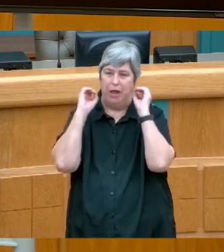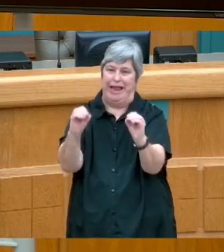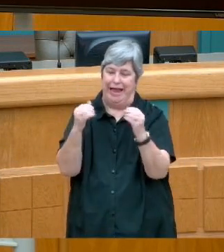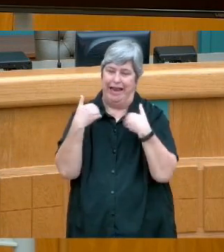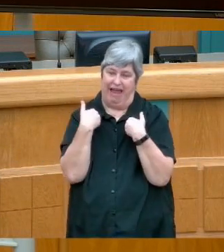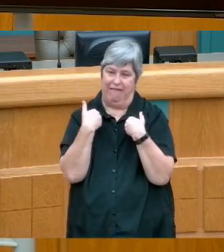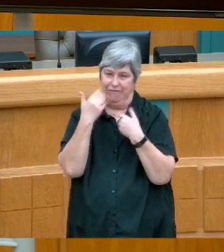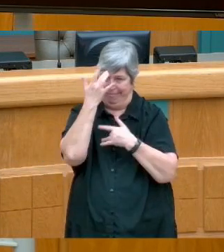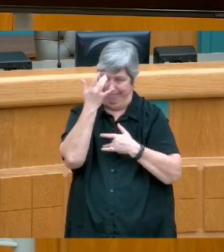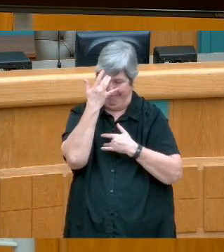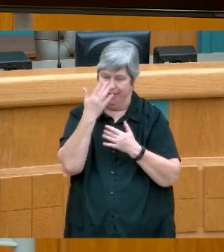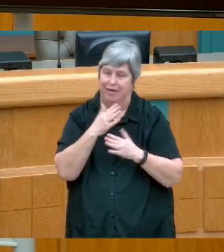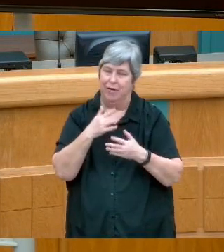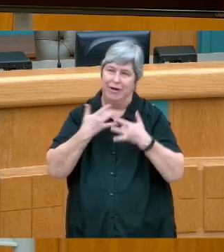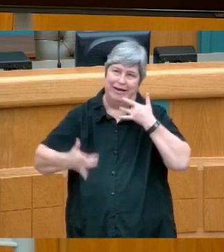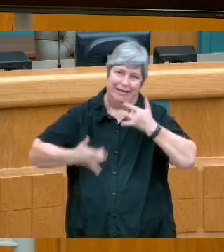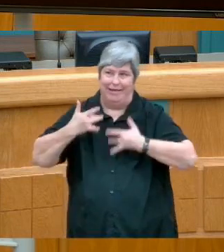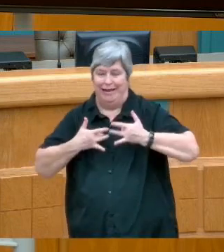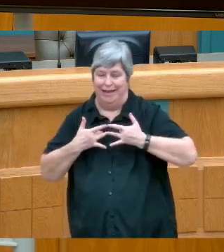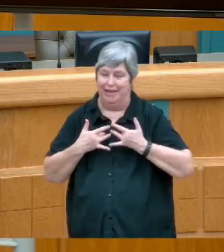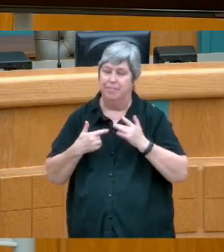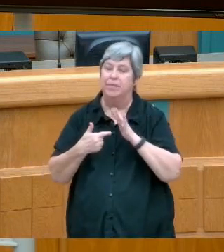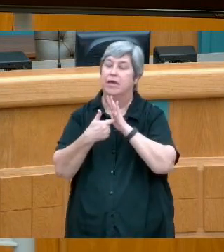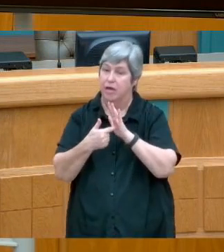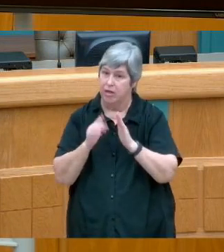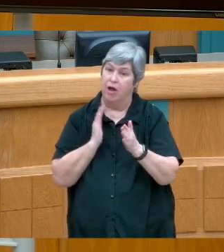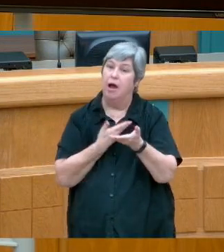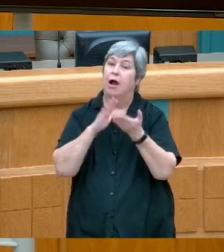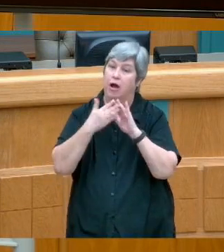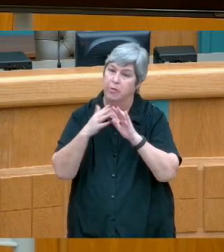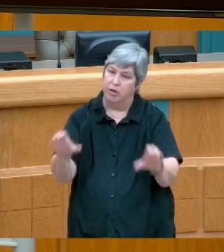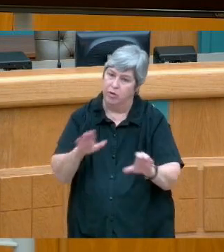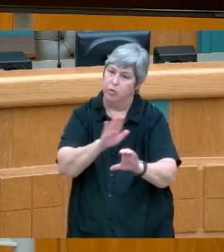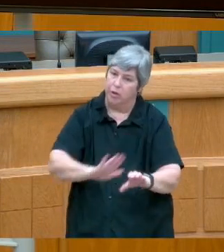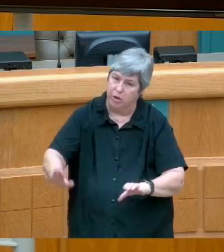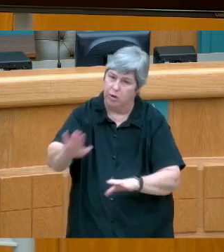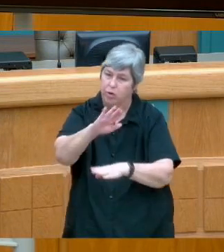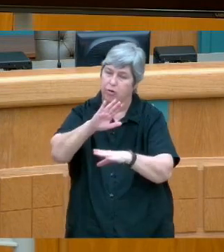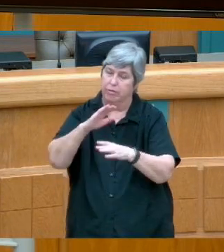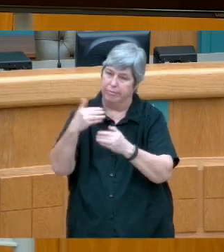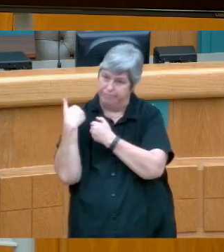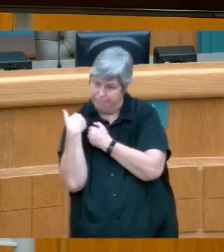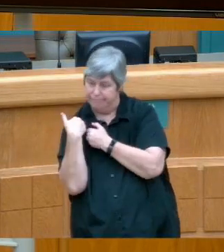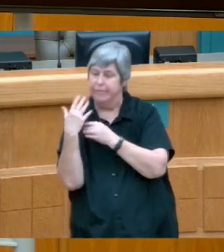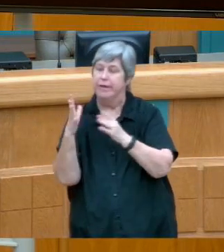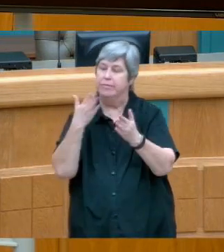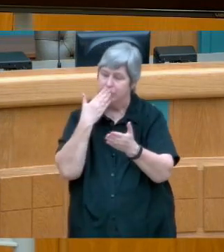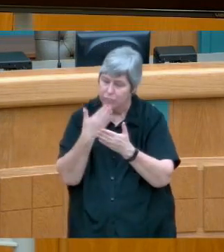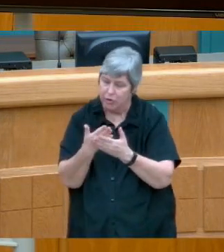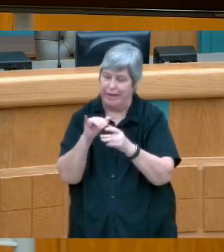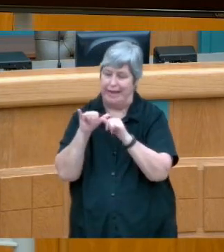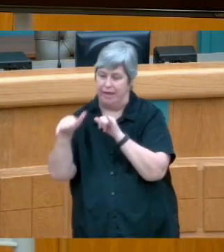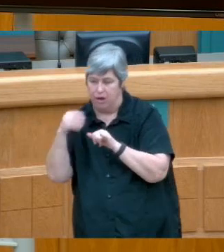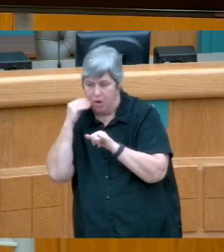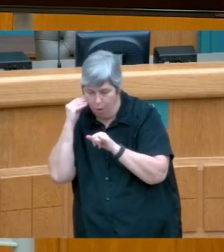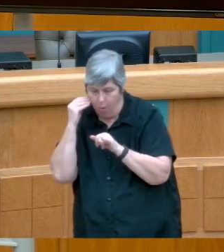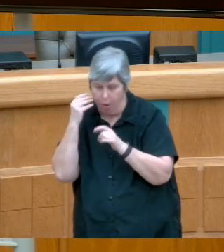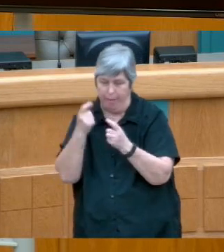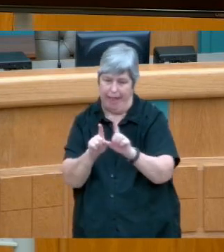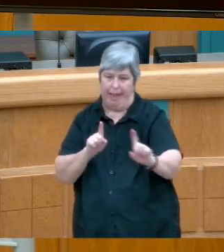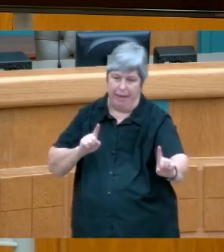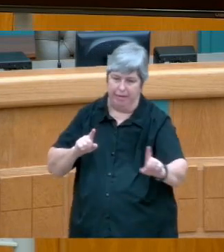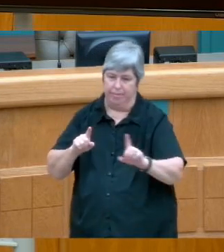so we were ecstatic. It shows that the community is doing their part by staying at home and social distancing, and